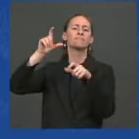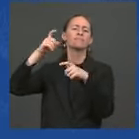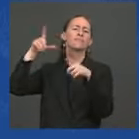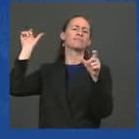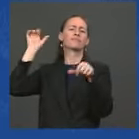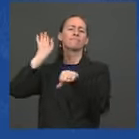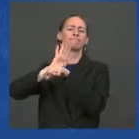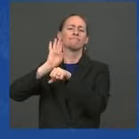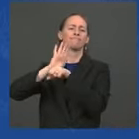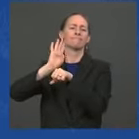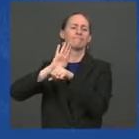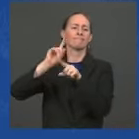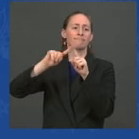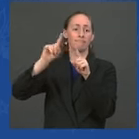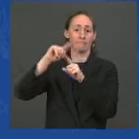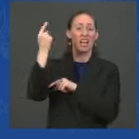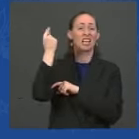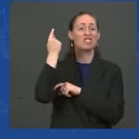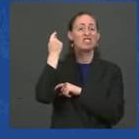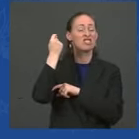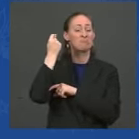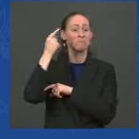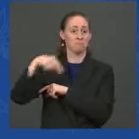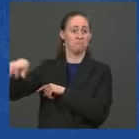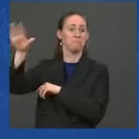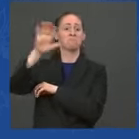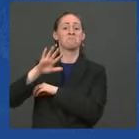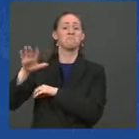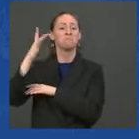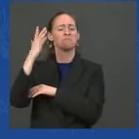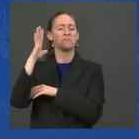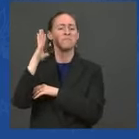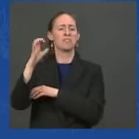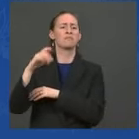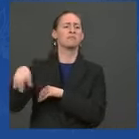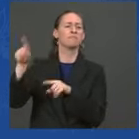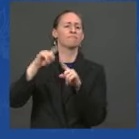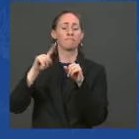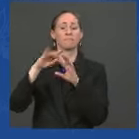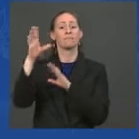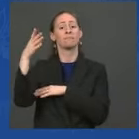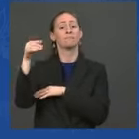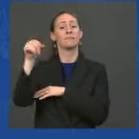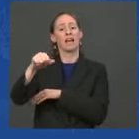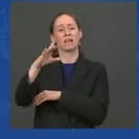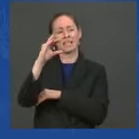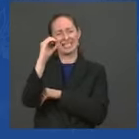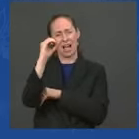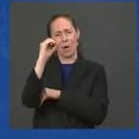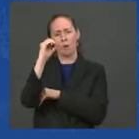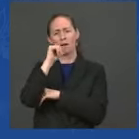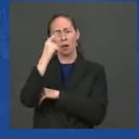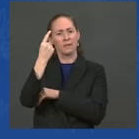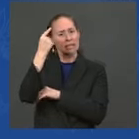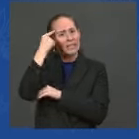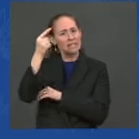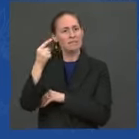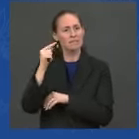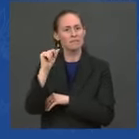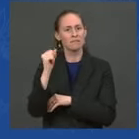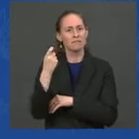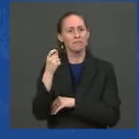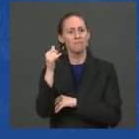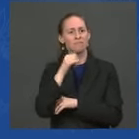year, 55 of the Fortune 500 paid zero in taxes. And they made $40